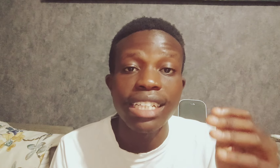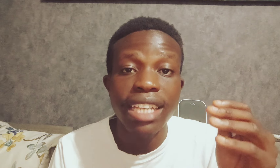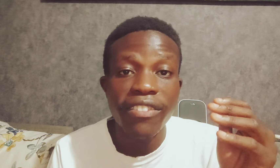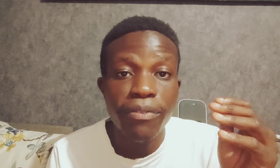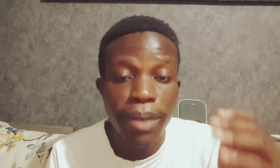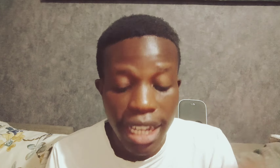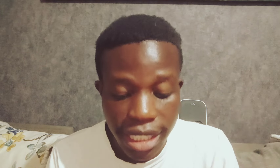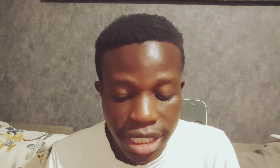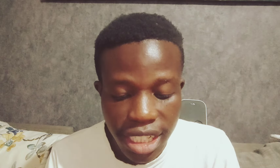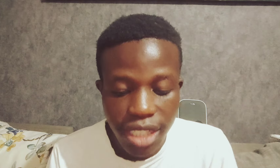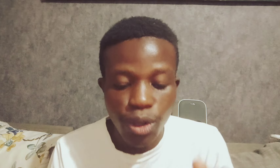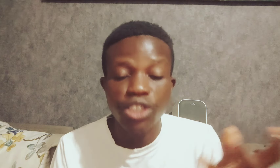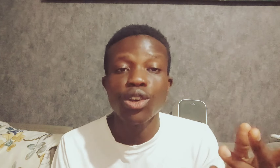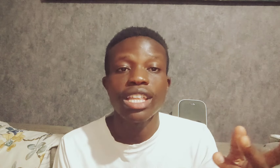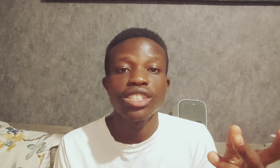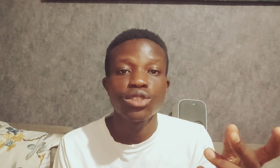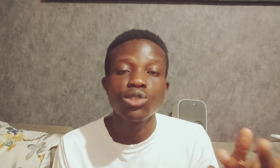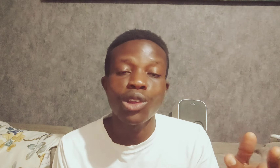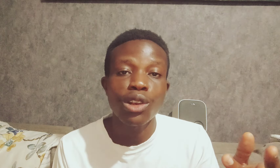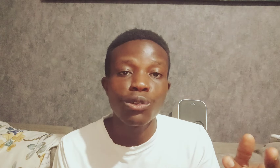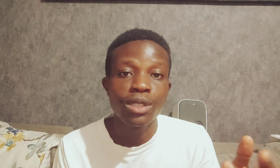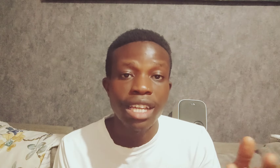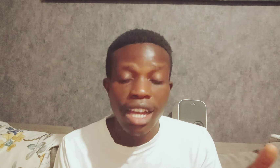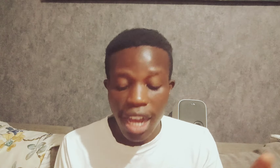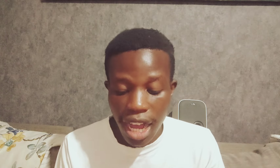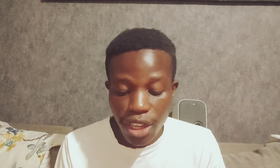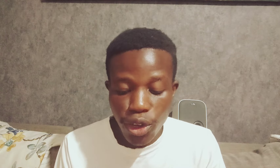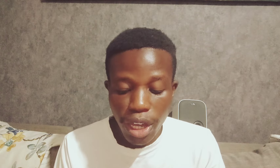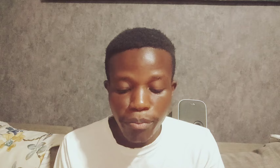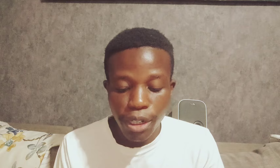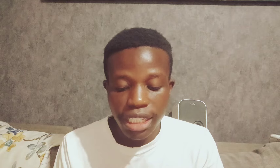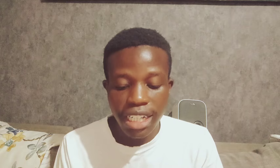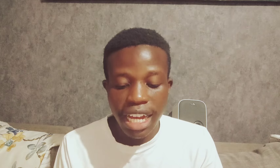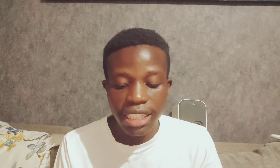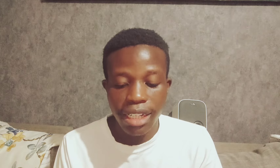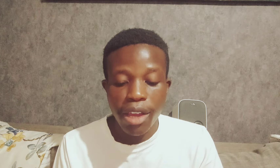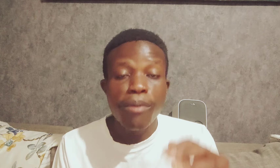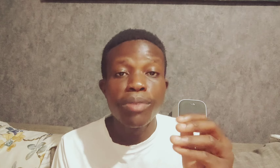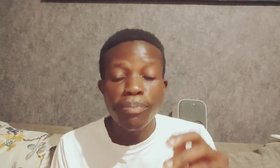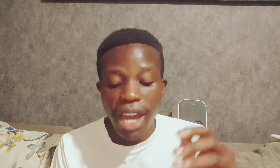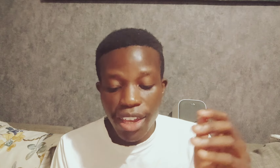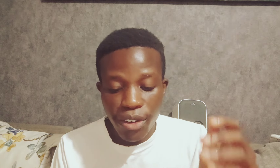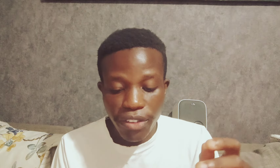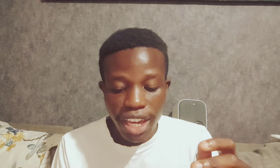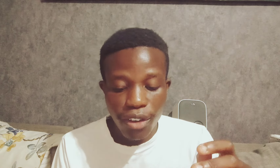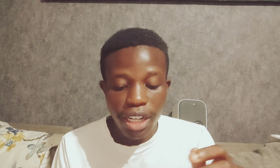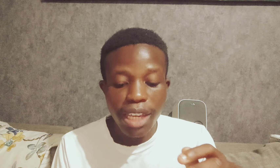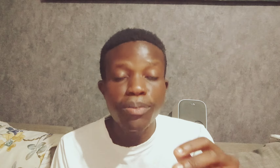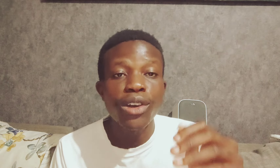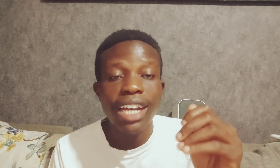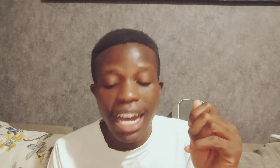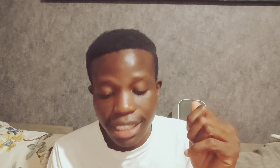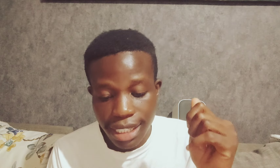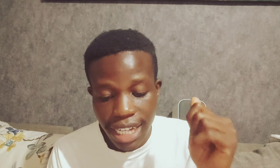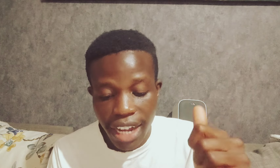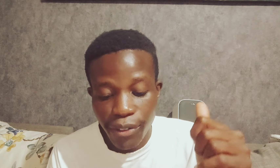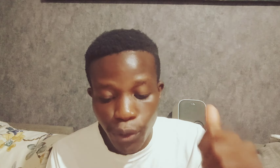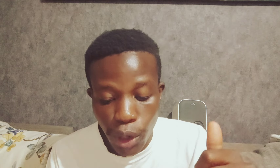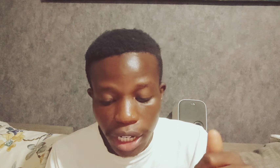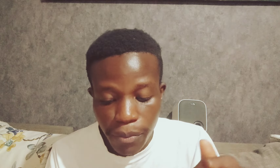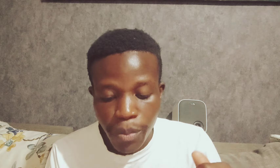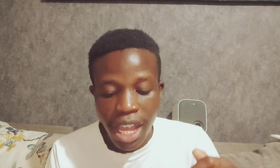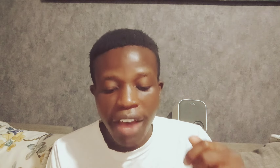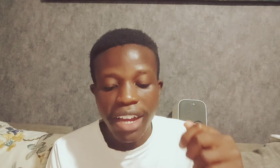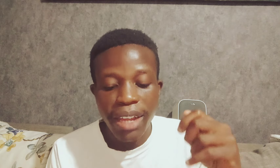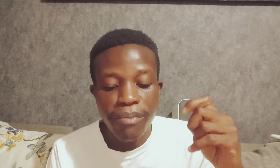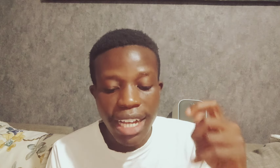them in a safe place just to ensure that you do not lose your important data. Prepare your vehicle. Keep your gas tank